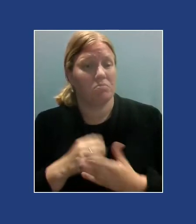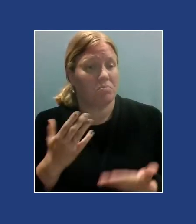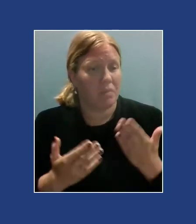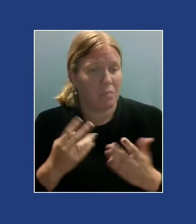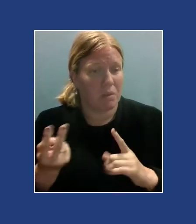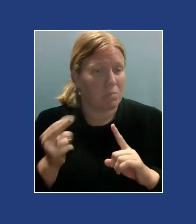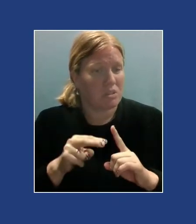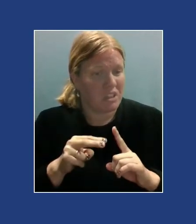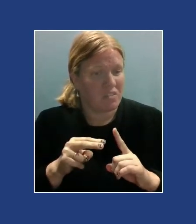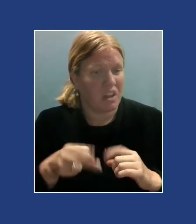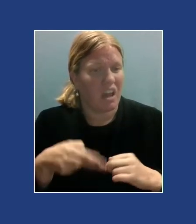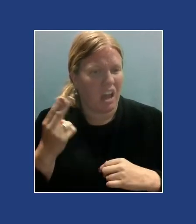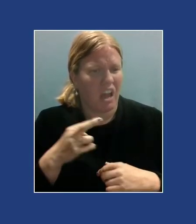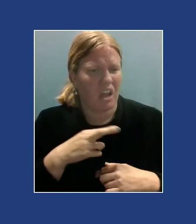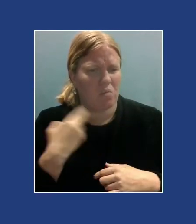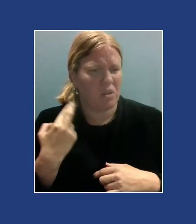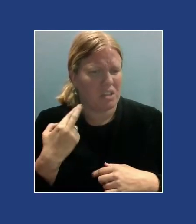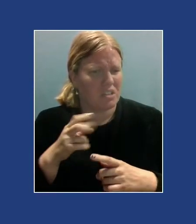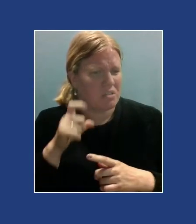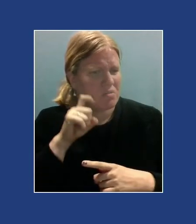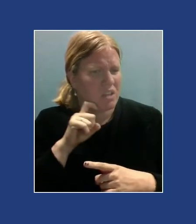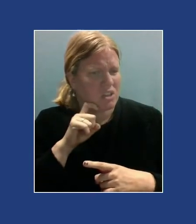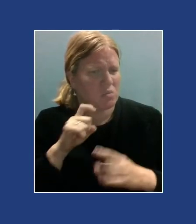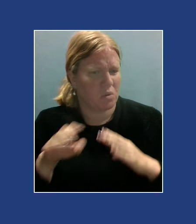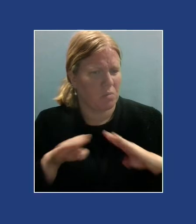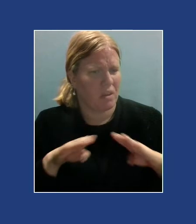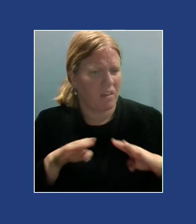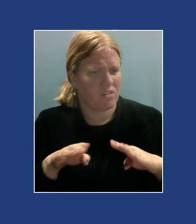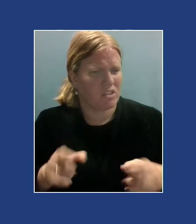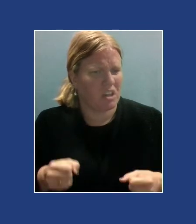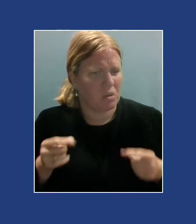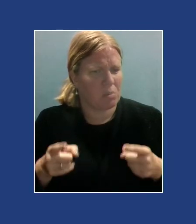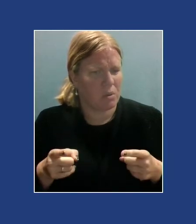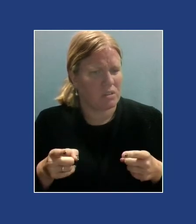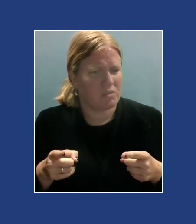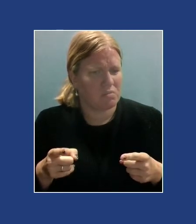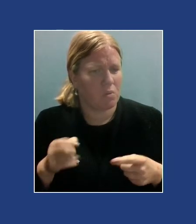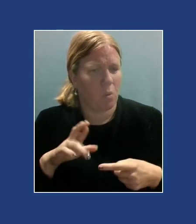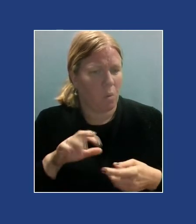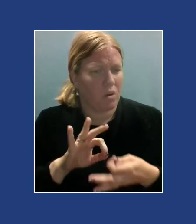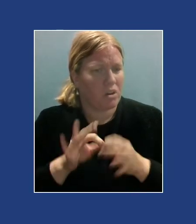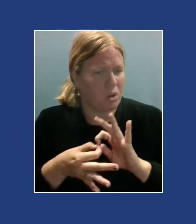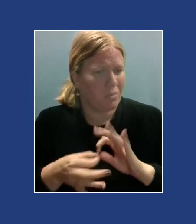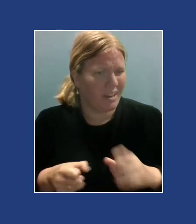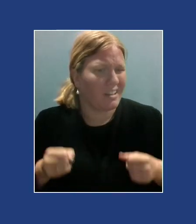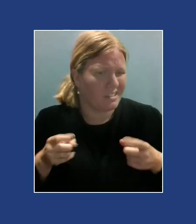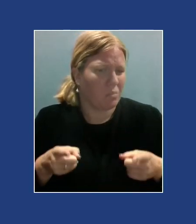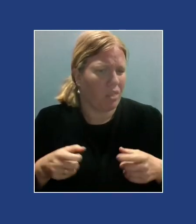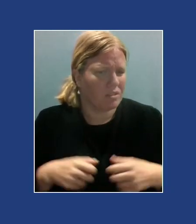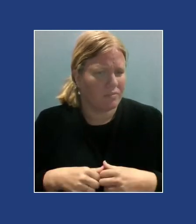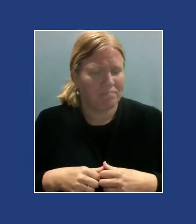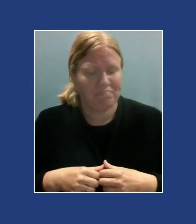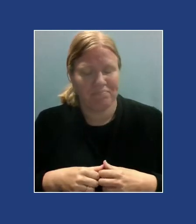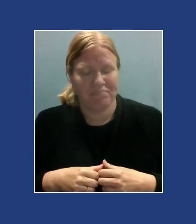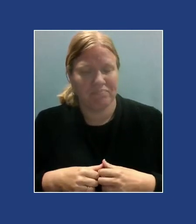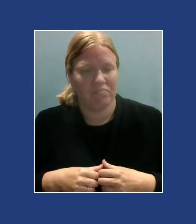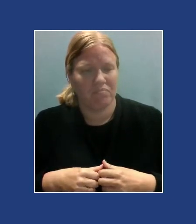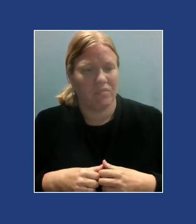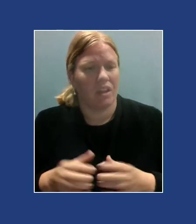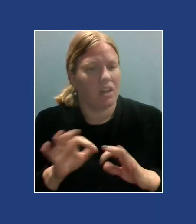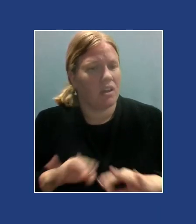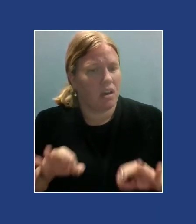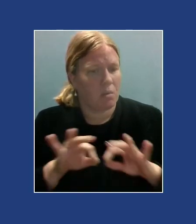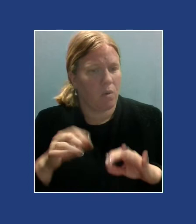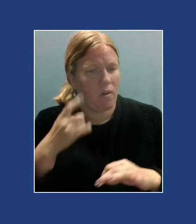as having high-risk sexual behaviors that are viewed as impulsive or interpreted as impulsive. And it's important